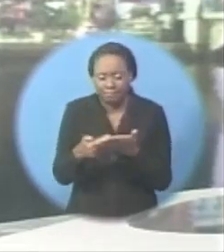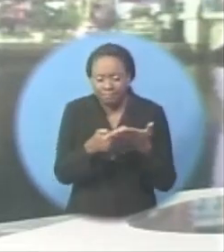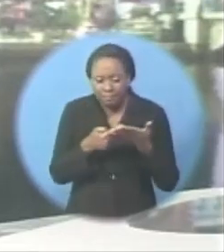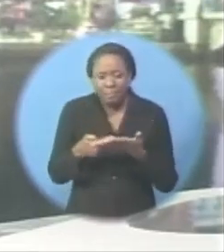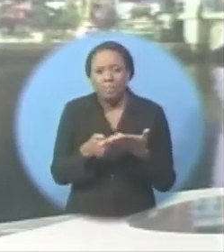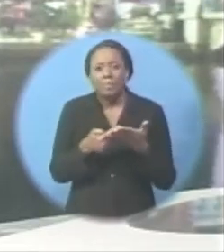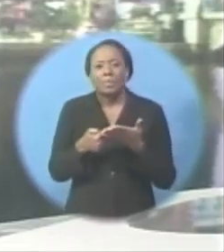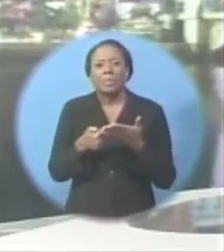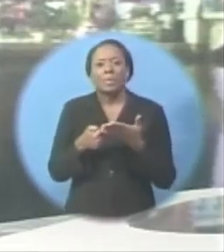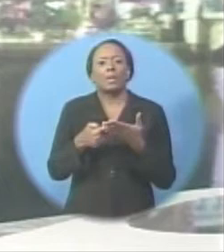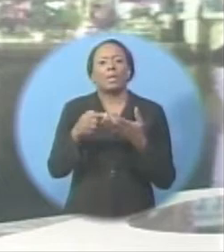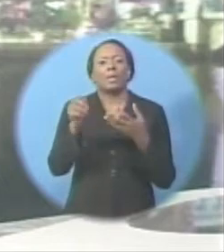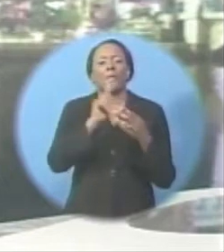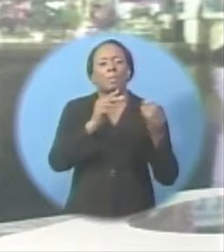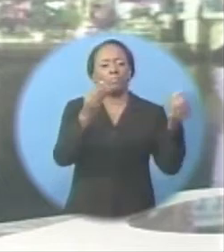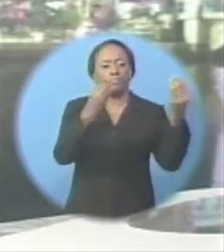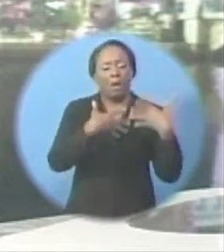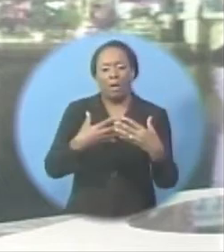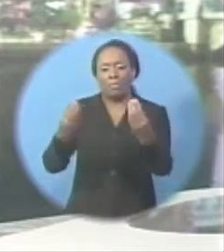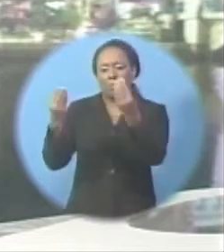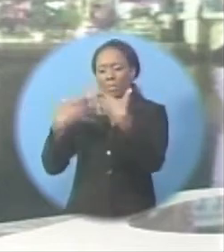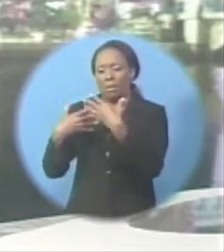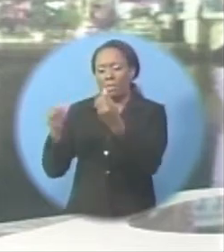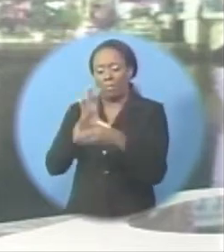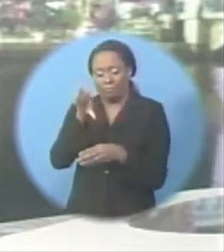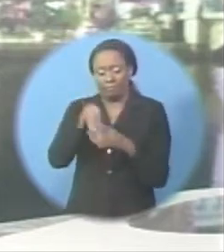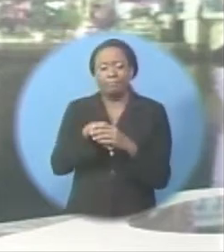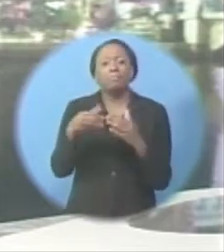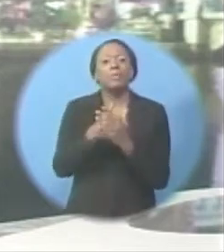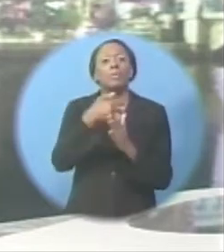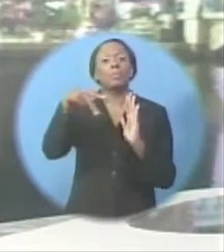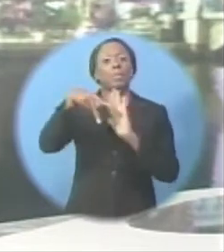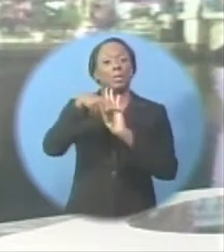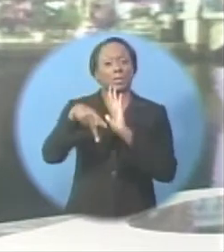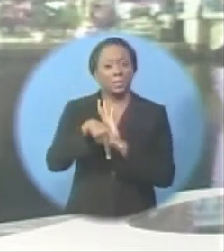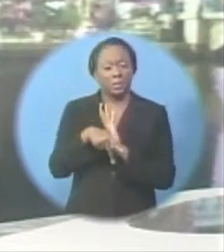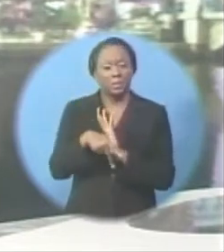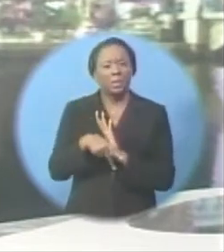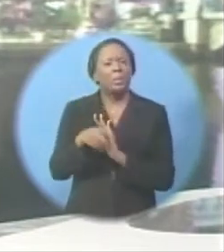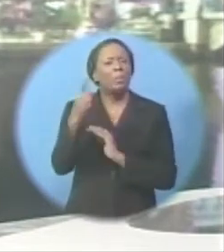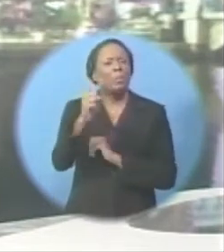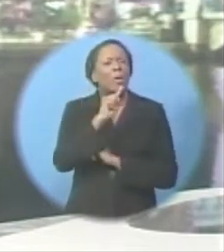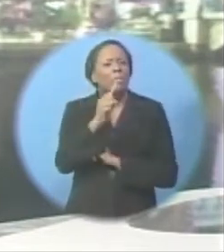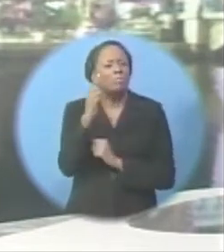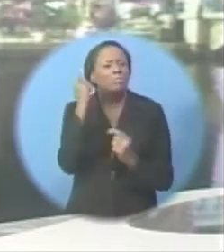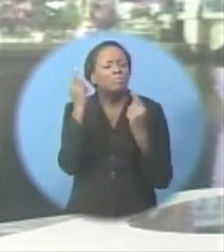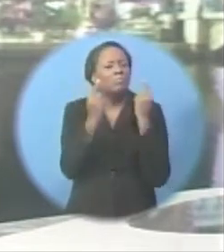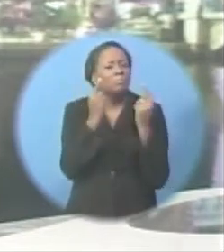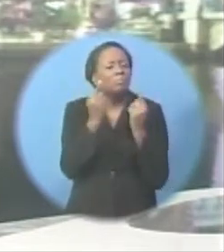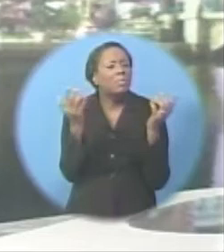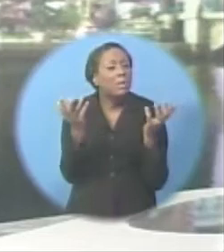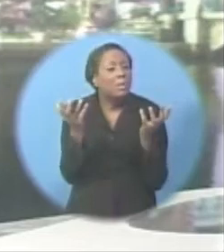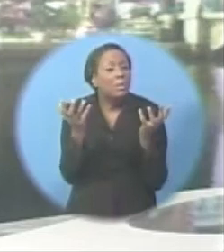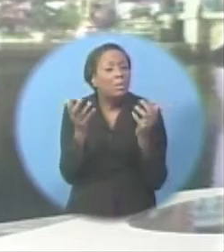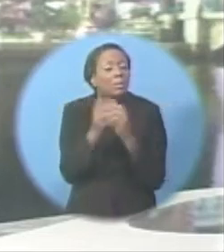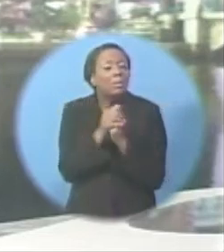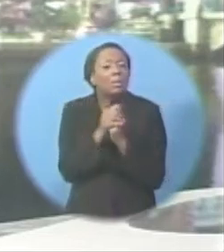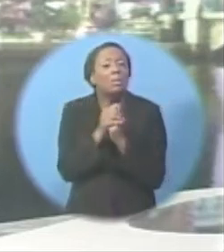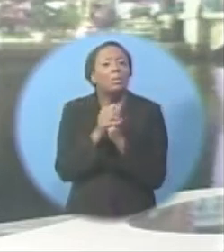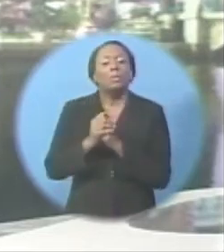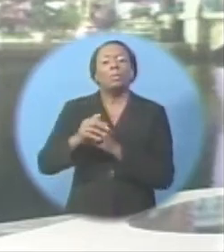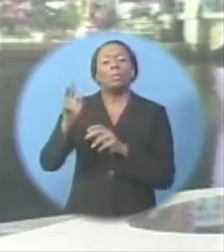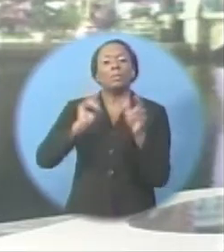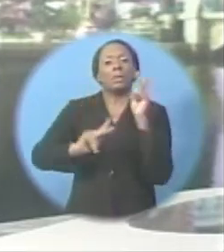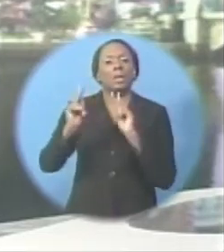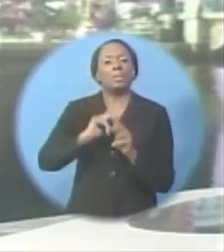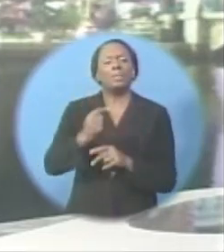recommendations have been incorporated into the new policy. Minister Jones says one of his concerns in the past was that